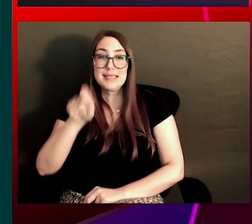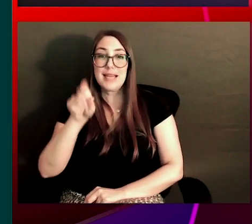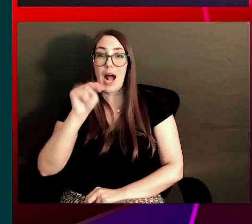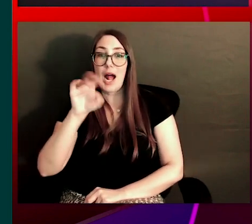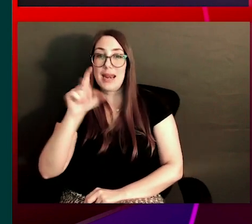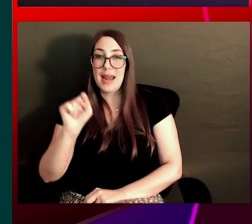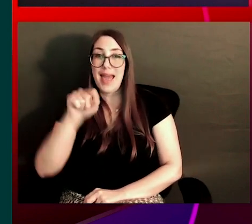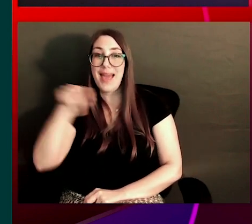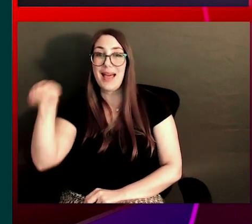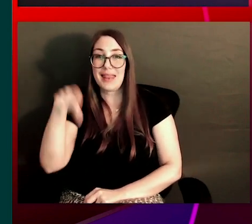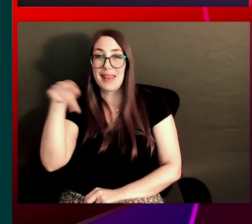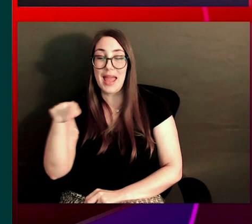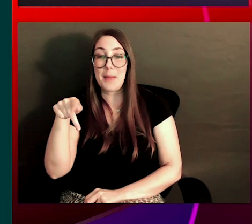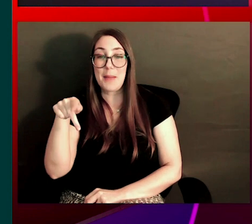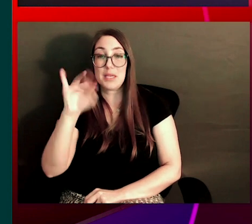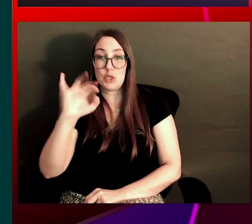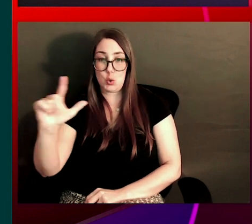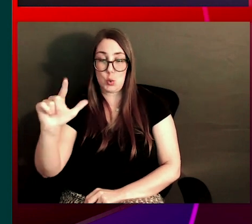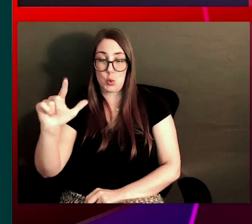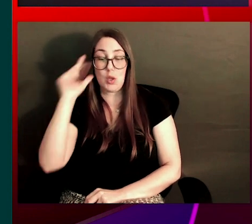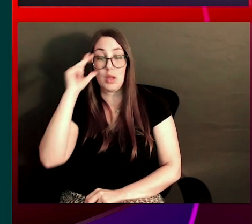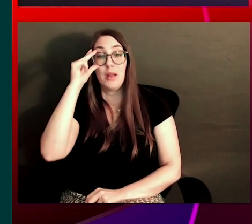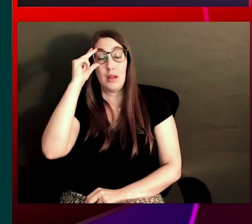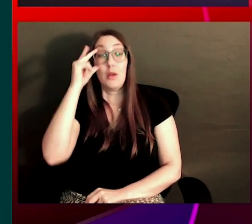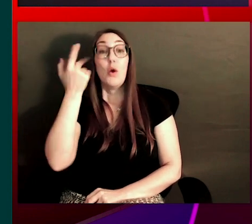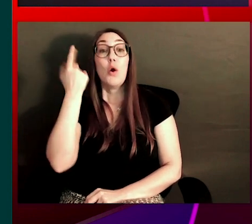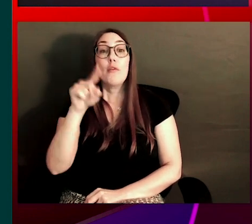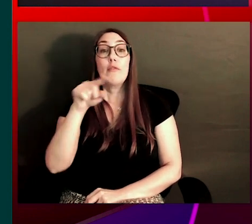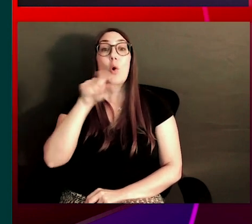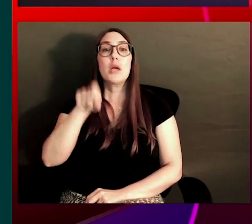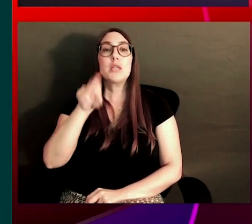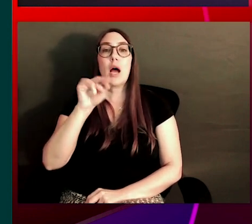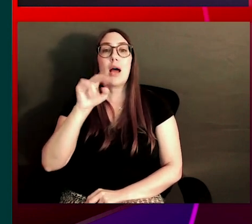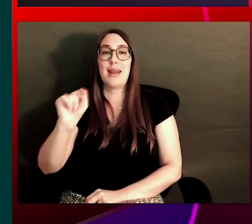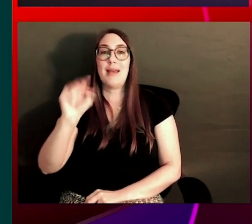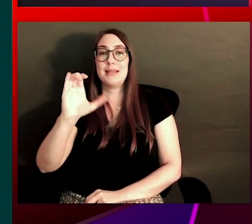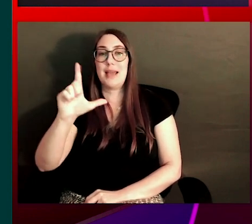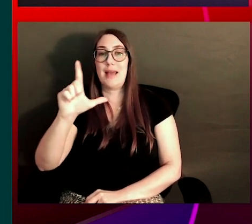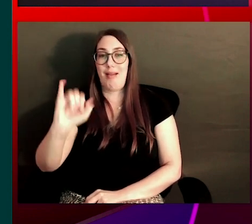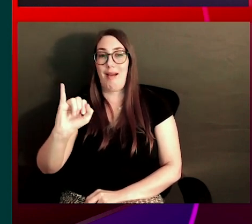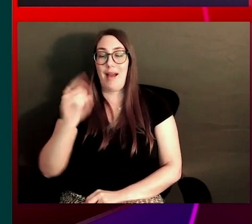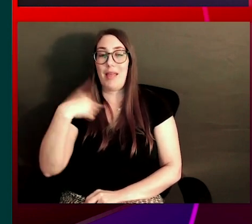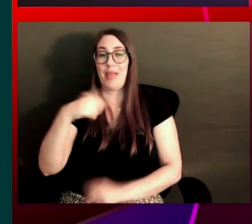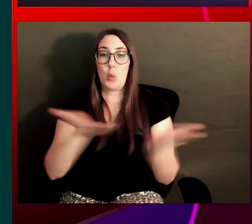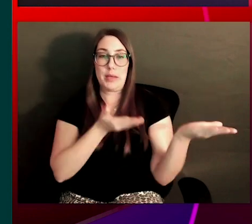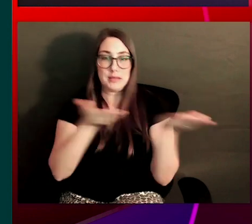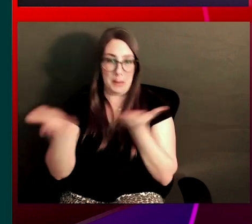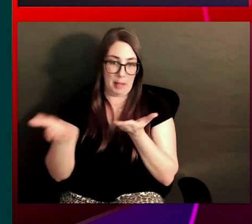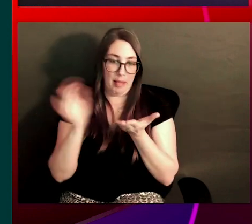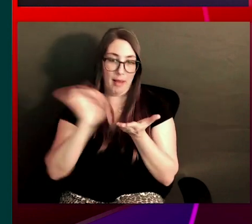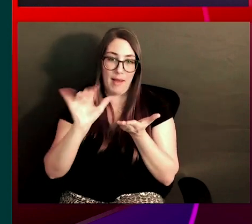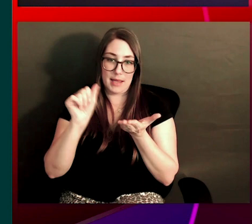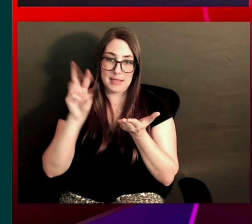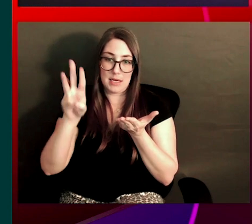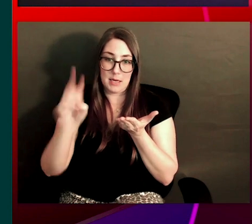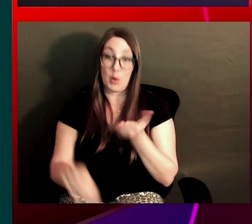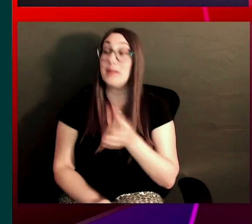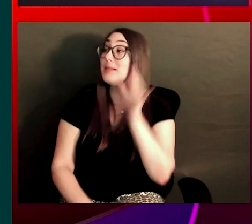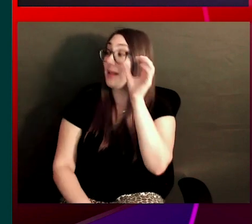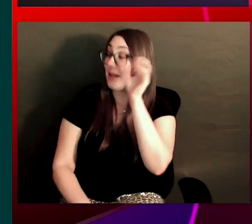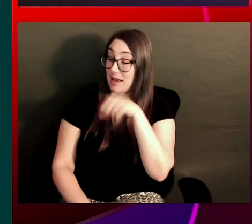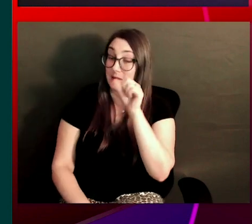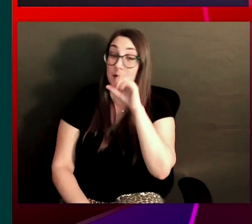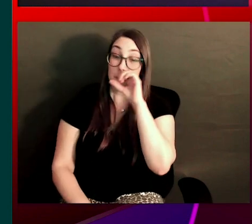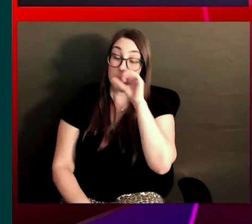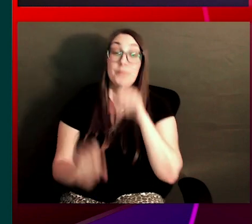Lambda tooling for the .NET CLI that we supply as AWS. Yes, there's a .NET CLI